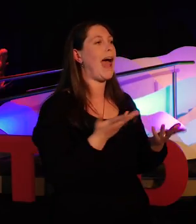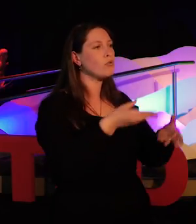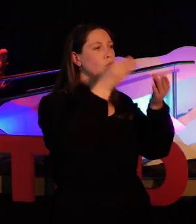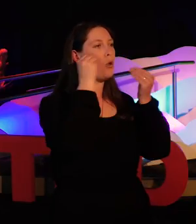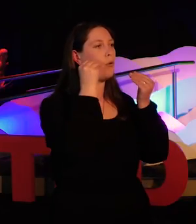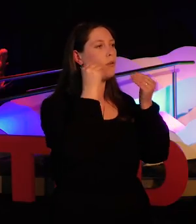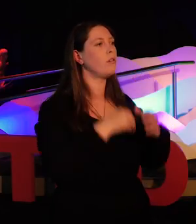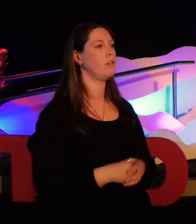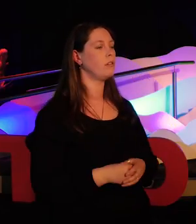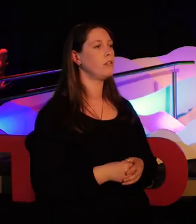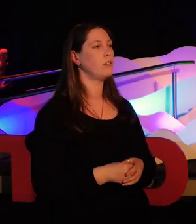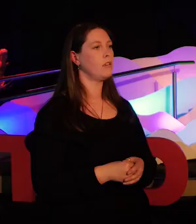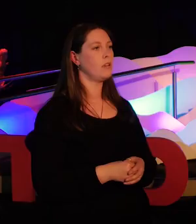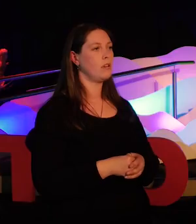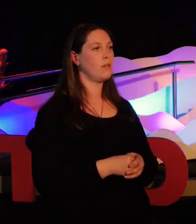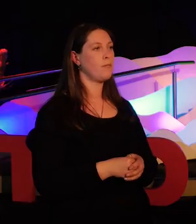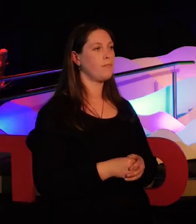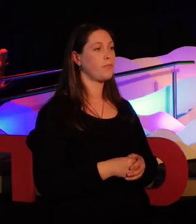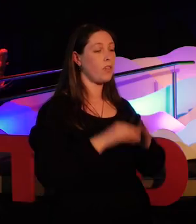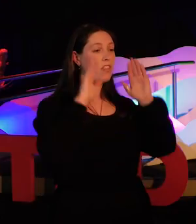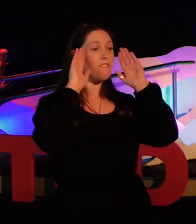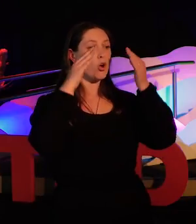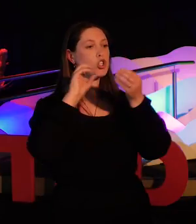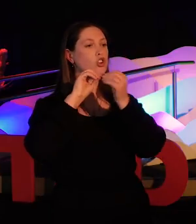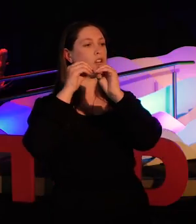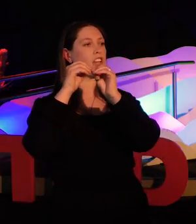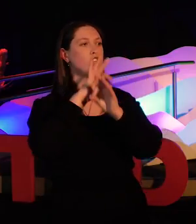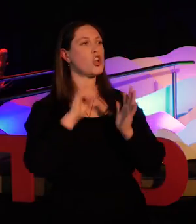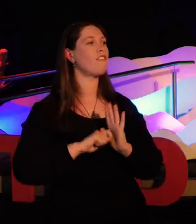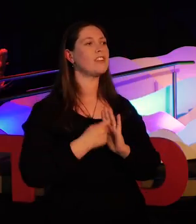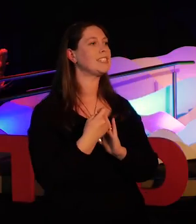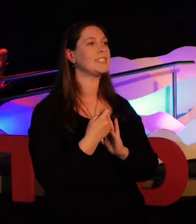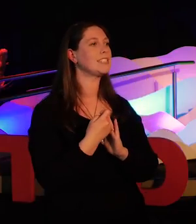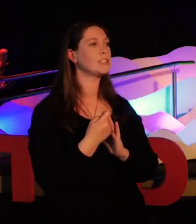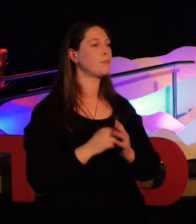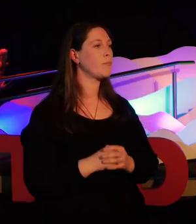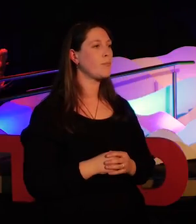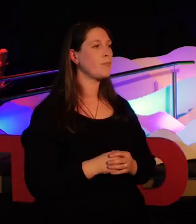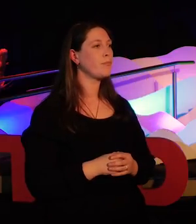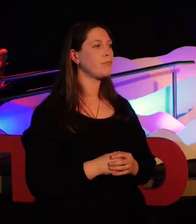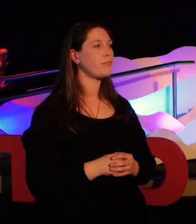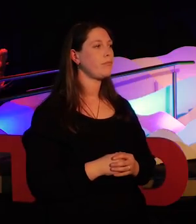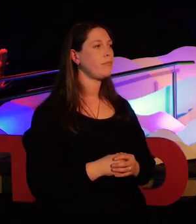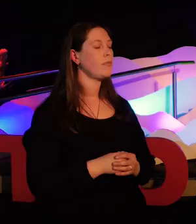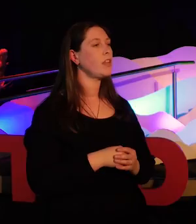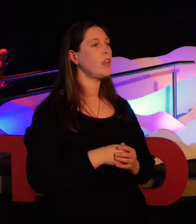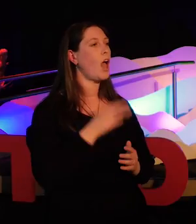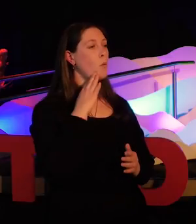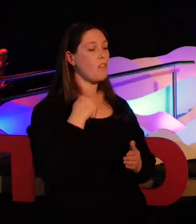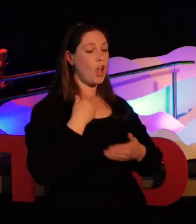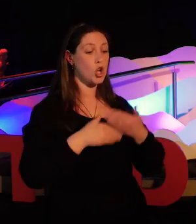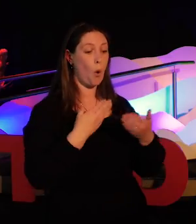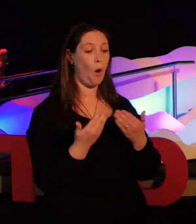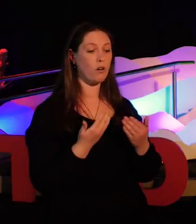learn. They focus on creation, not fixing. And as they go on